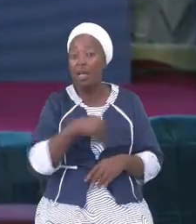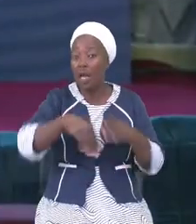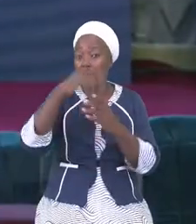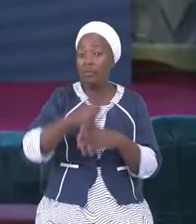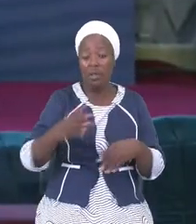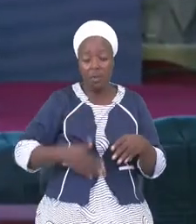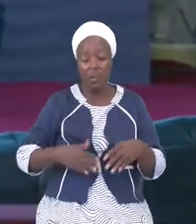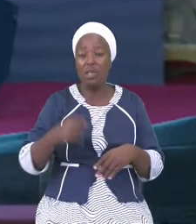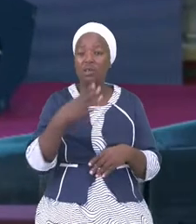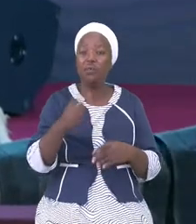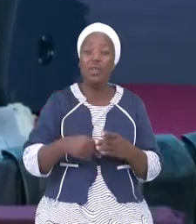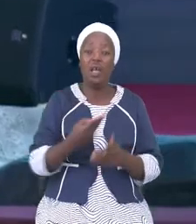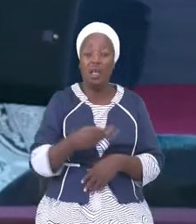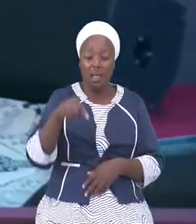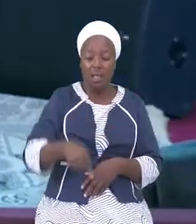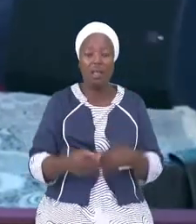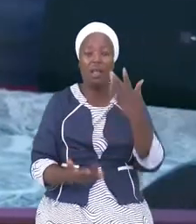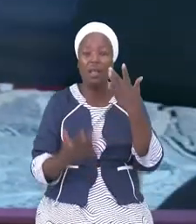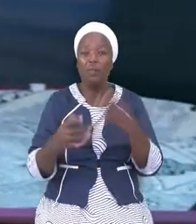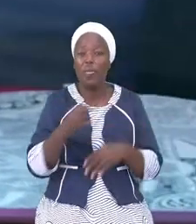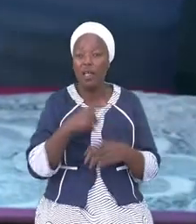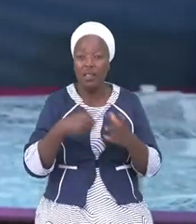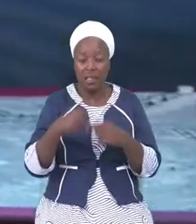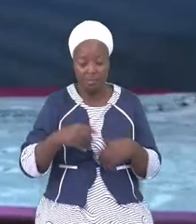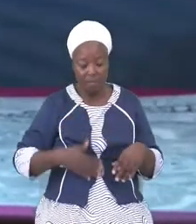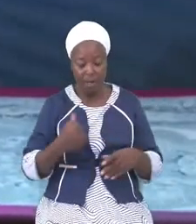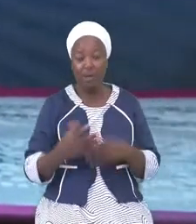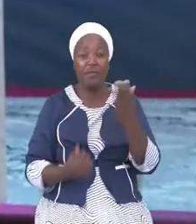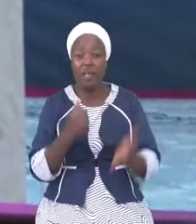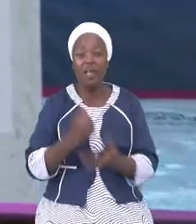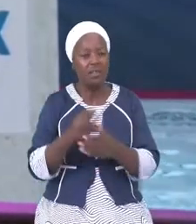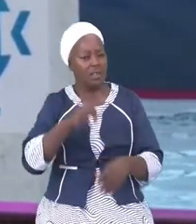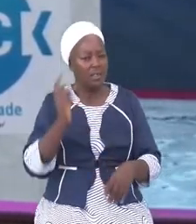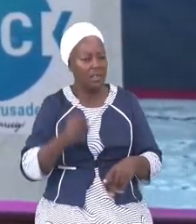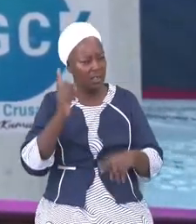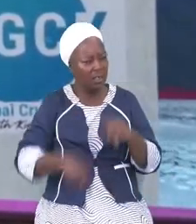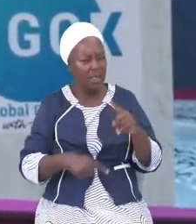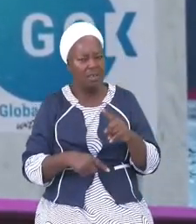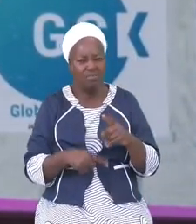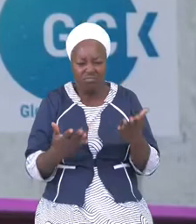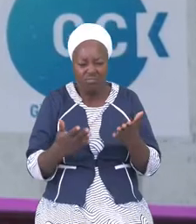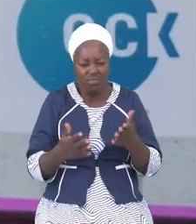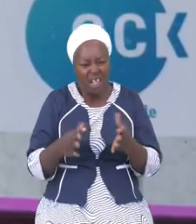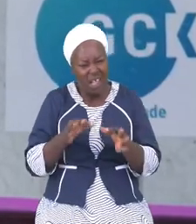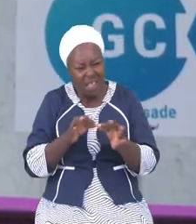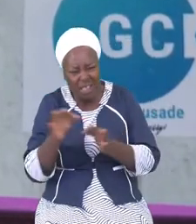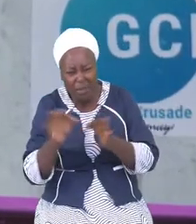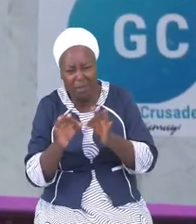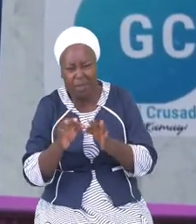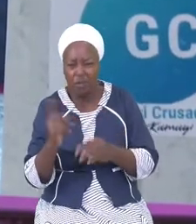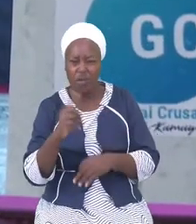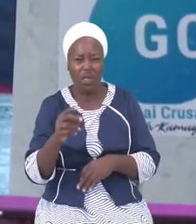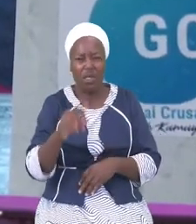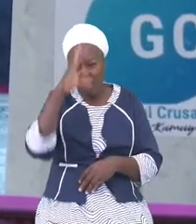hell. Out of the belly of hell, he couldn't describe where he was in any other